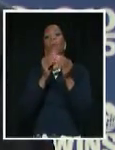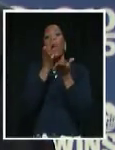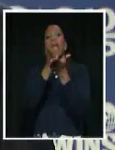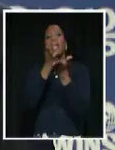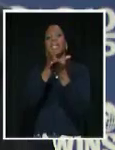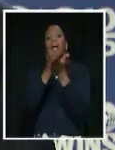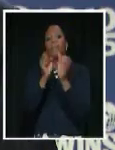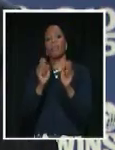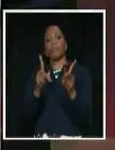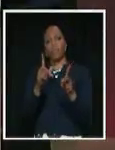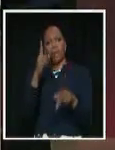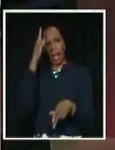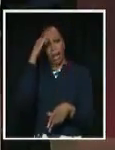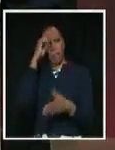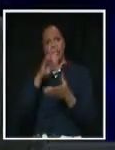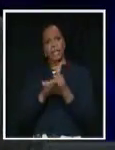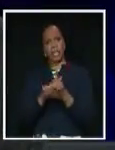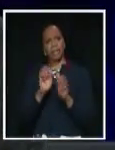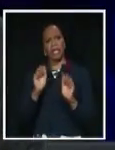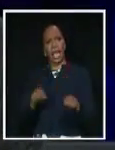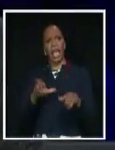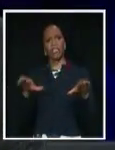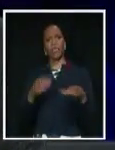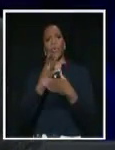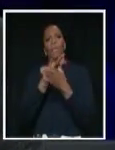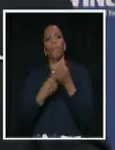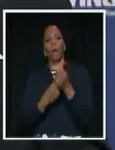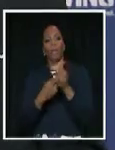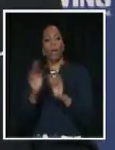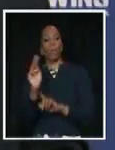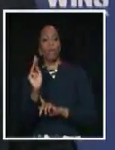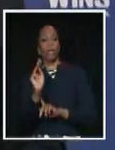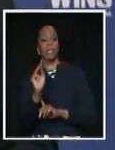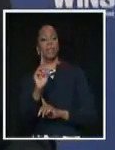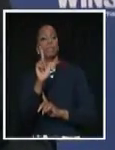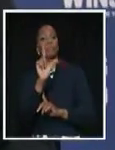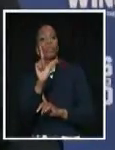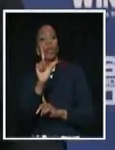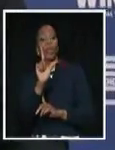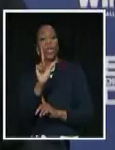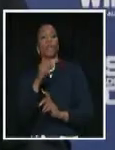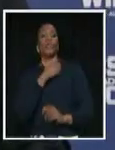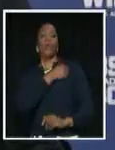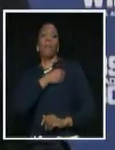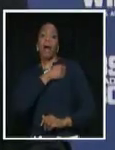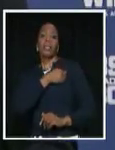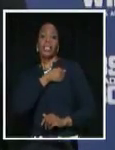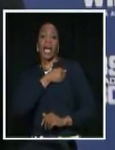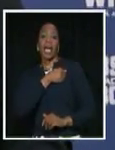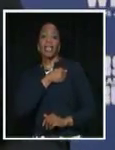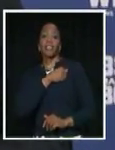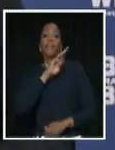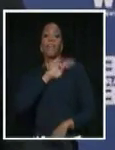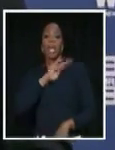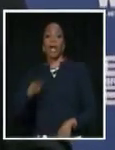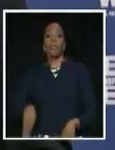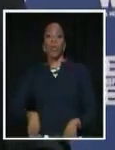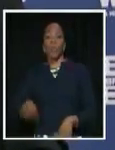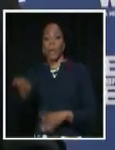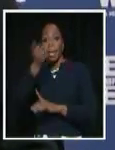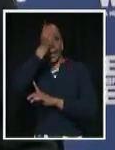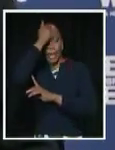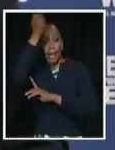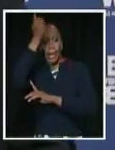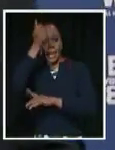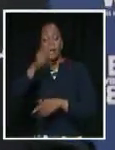we can do both. Thank you, sir. Let's move on. Mr. Lhota, you've apologized for calling Mayor Bloomberg an idiot. And Port Authority